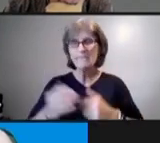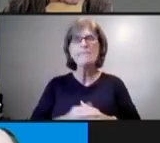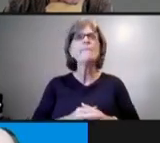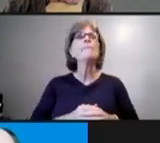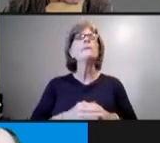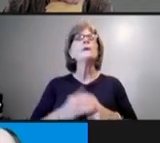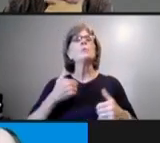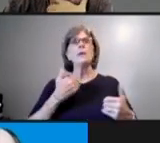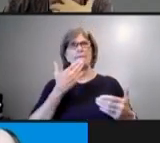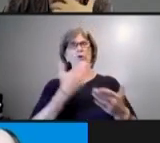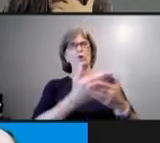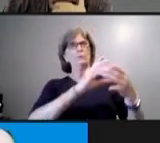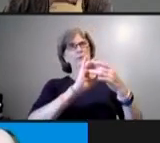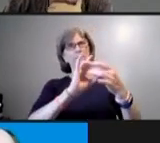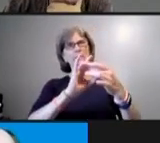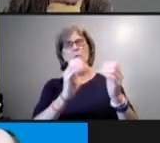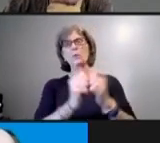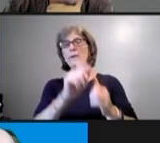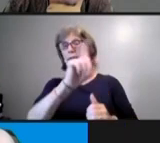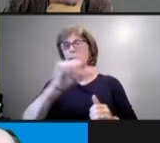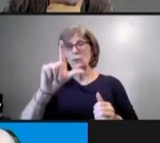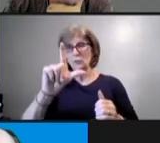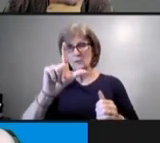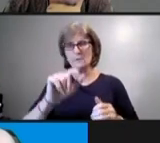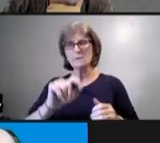relationships with landlords because